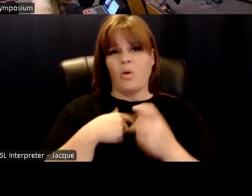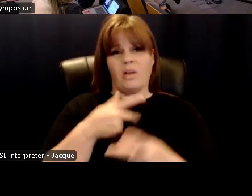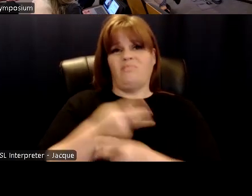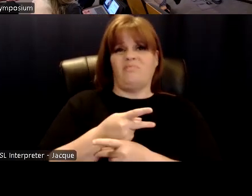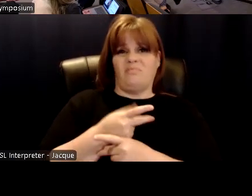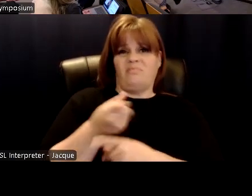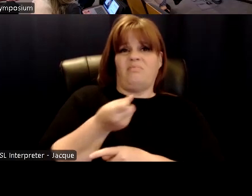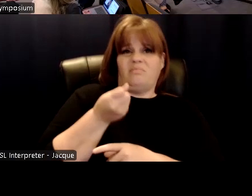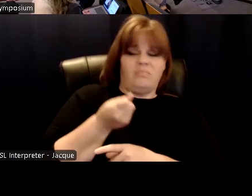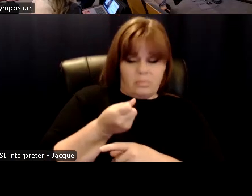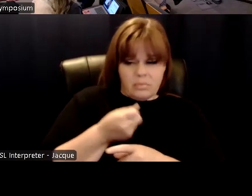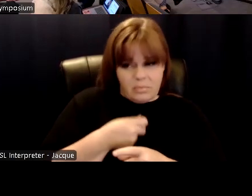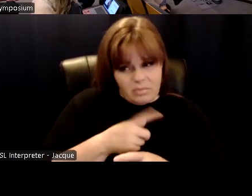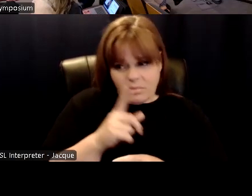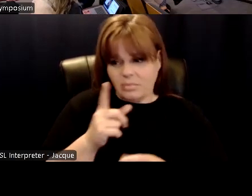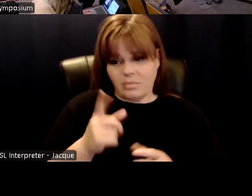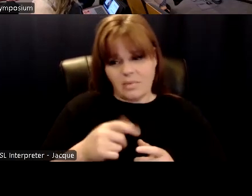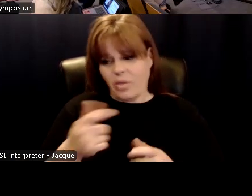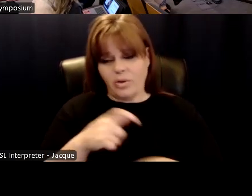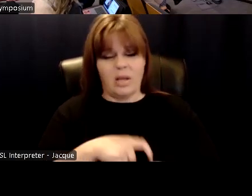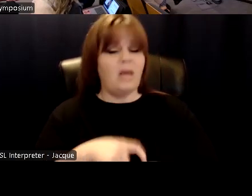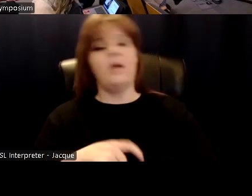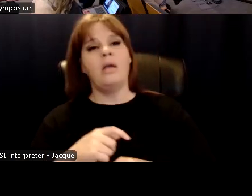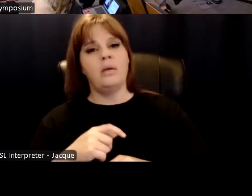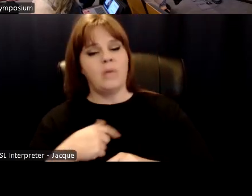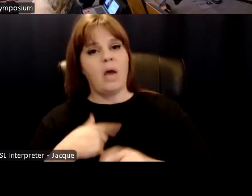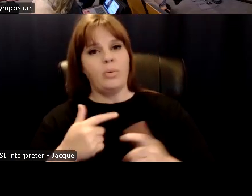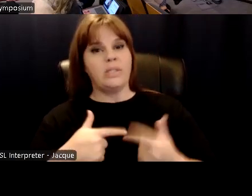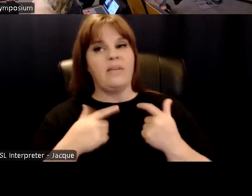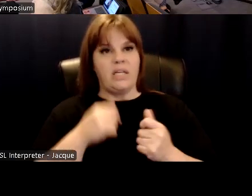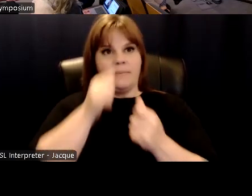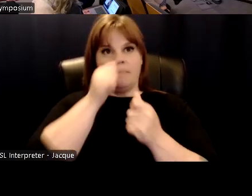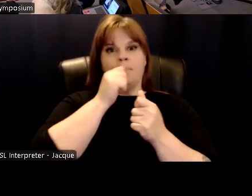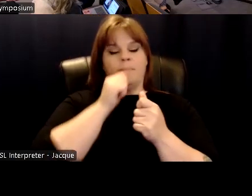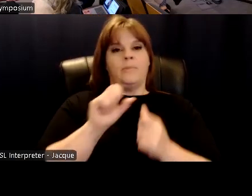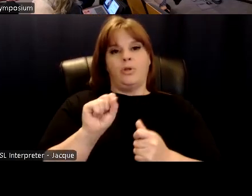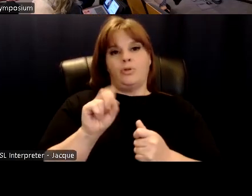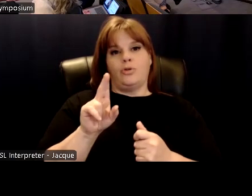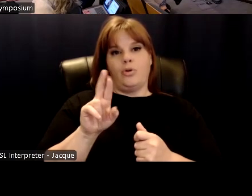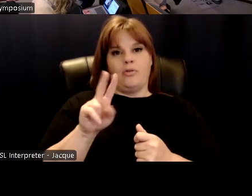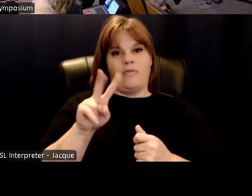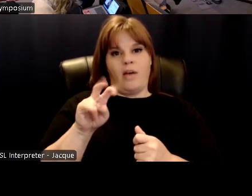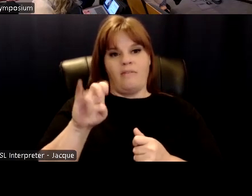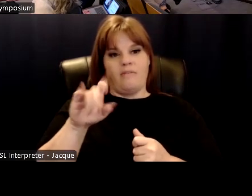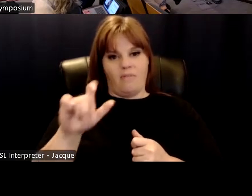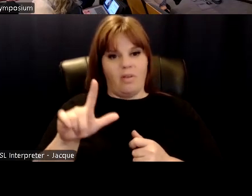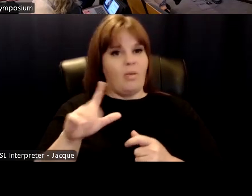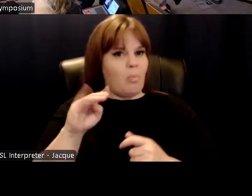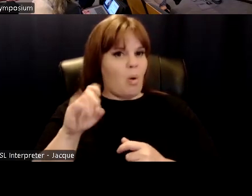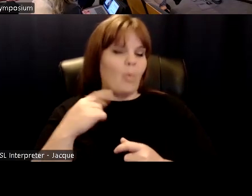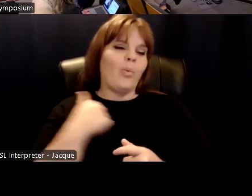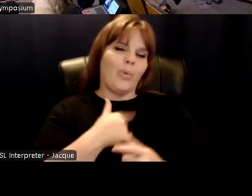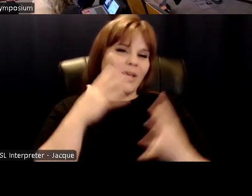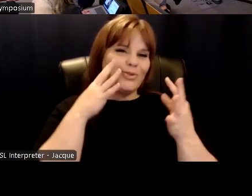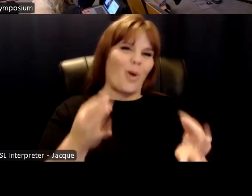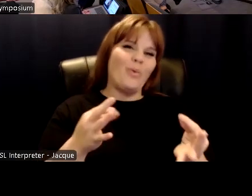go. I was living in survival mode. We chose to laugh a lot, though,